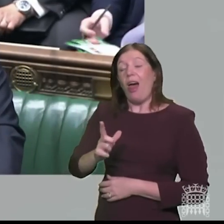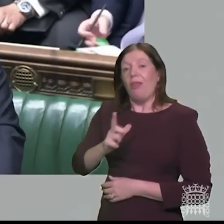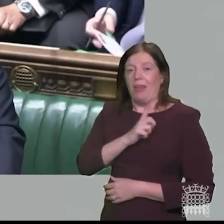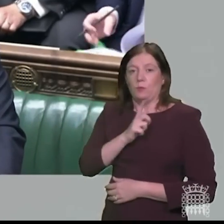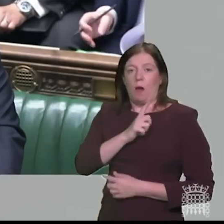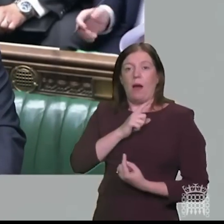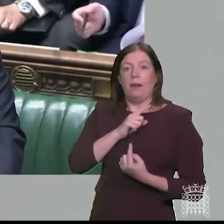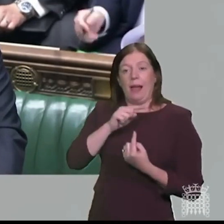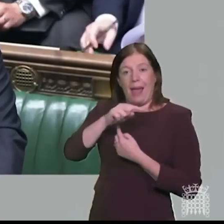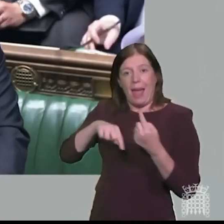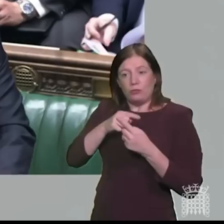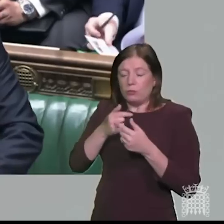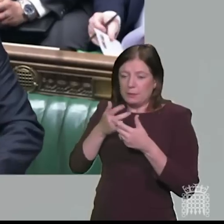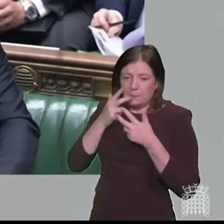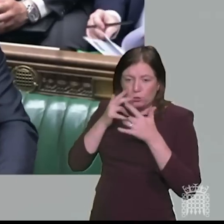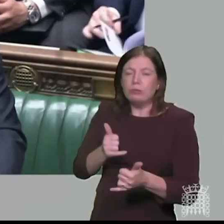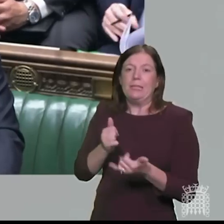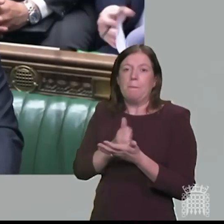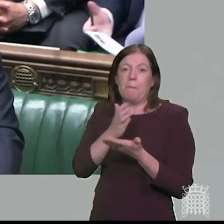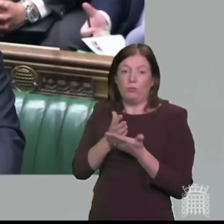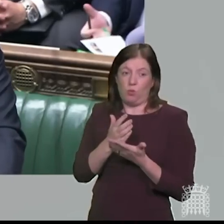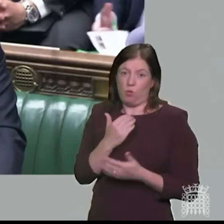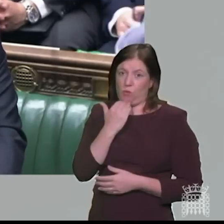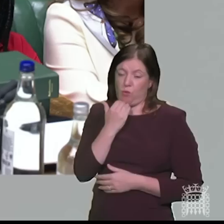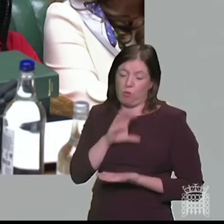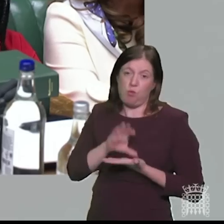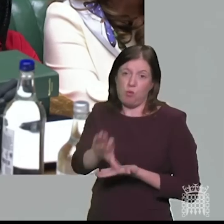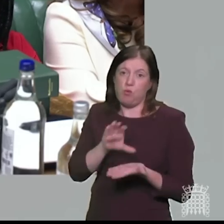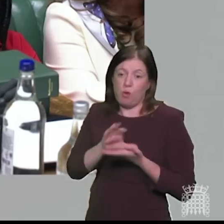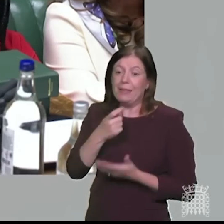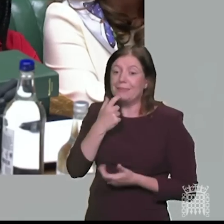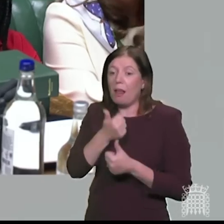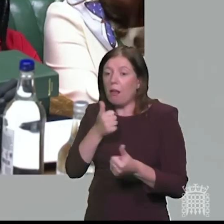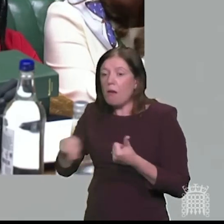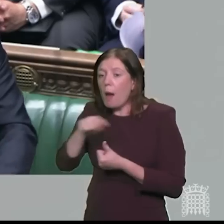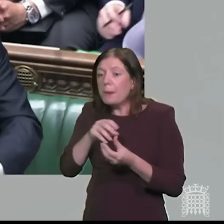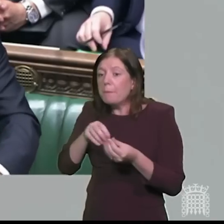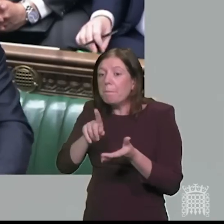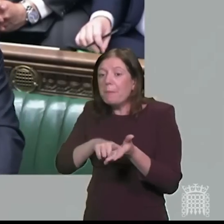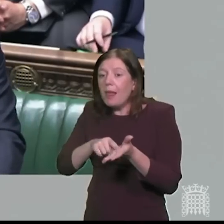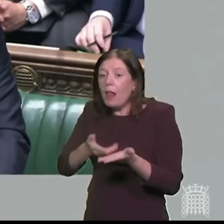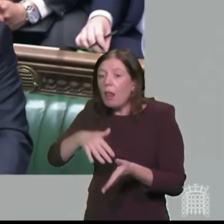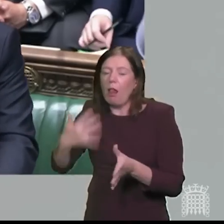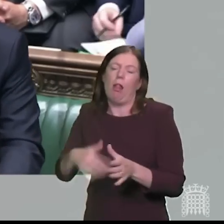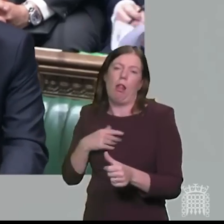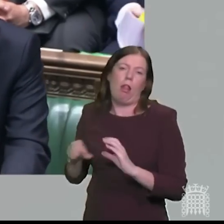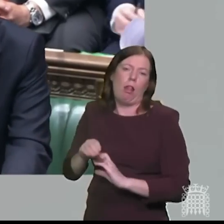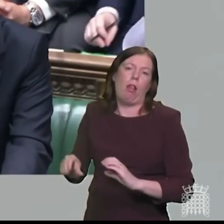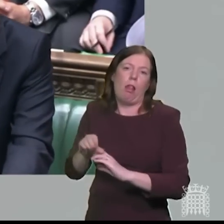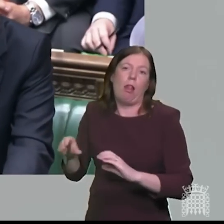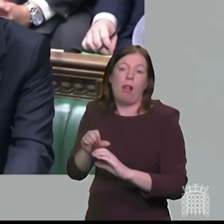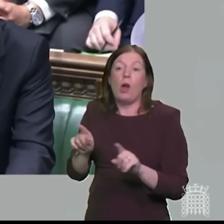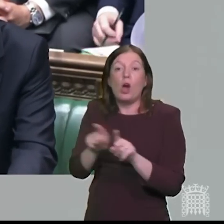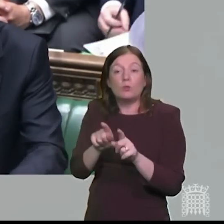the Energy Intensive Industry Scheme that provides hundreds of millions of pounds of support to steel companies with their energy bills. We've also introduced the Industrial